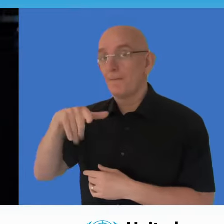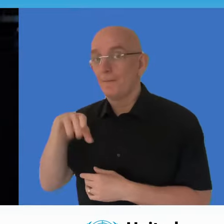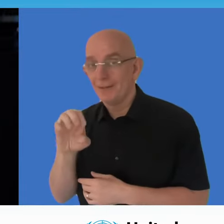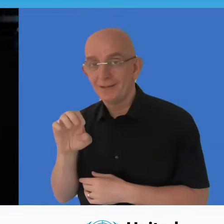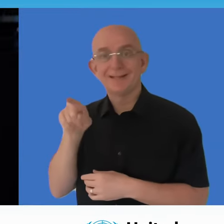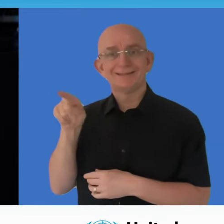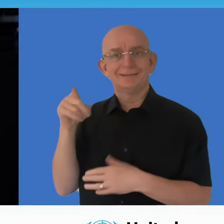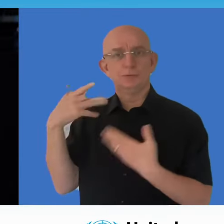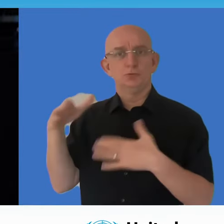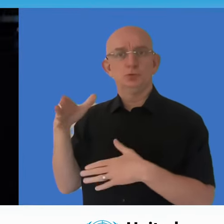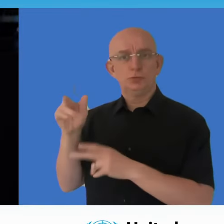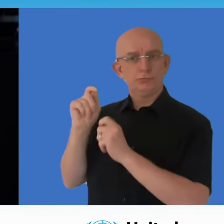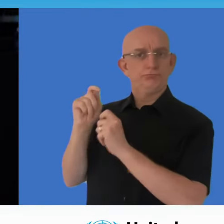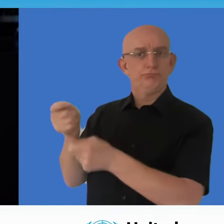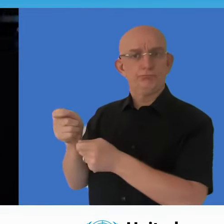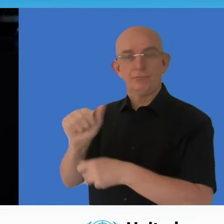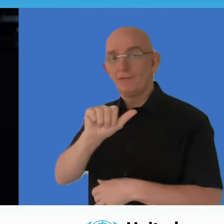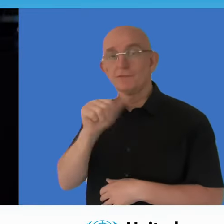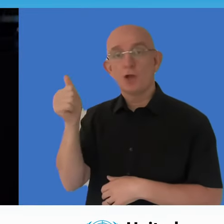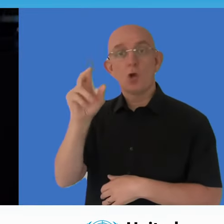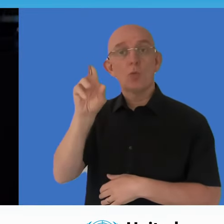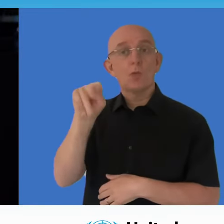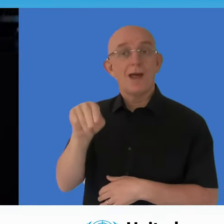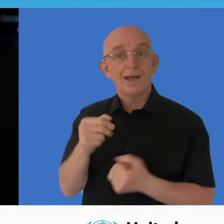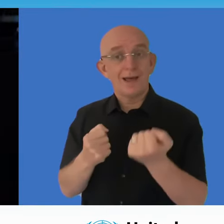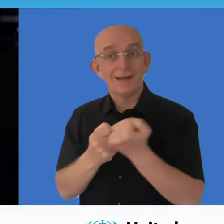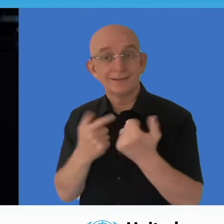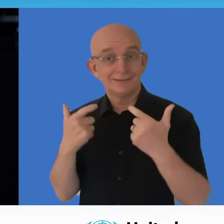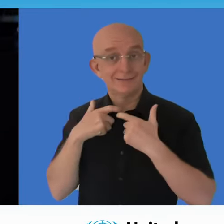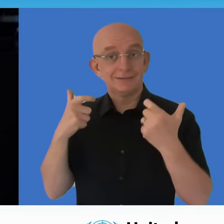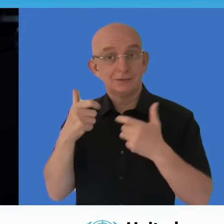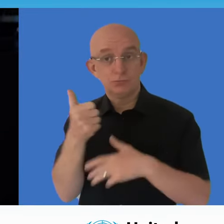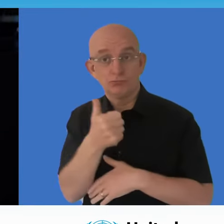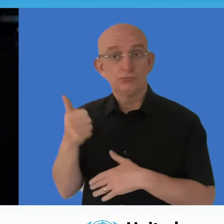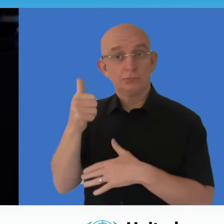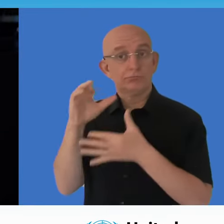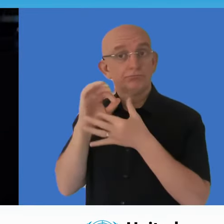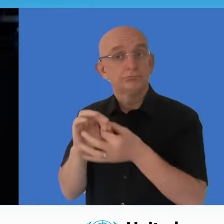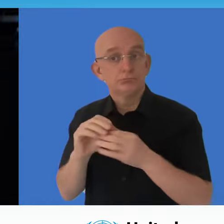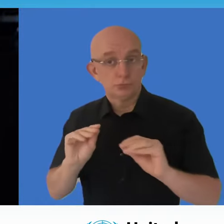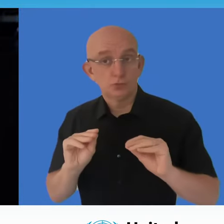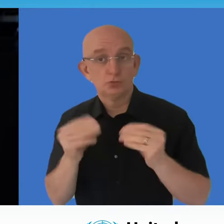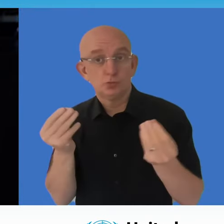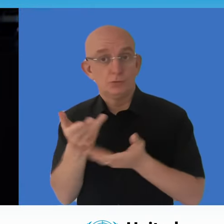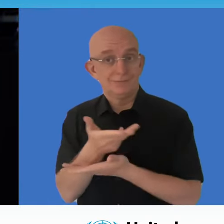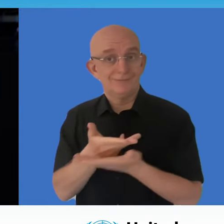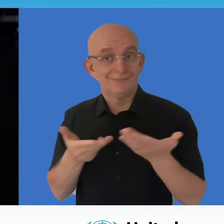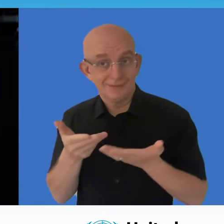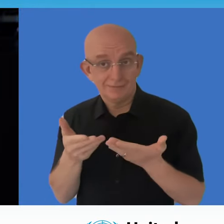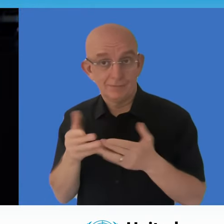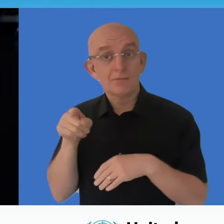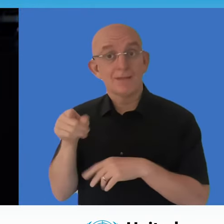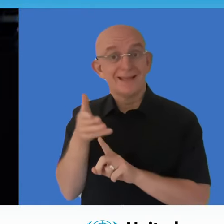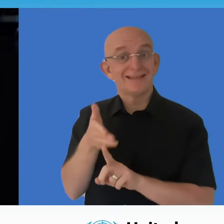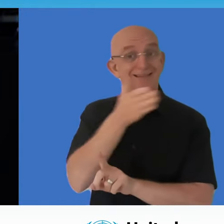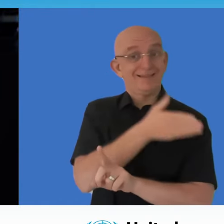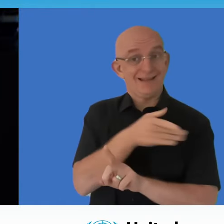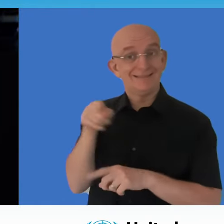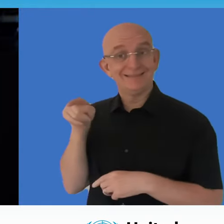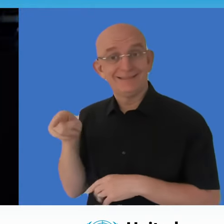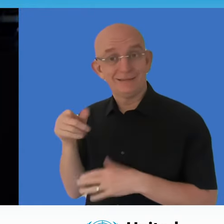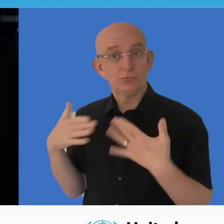Youth Affairs last year. Before that, he served as the Director General of the National Youth Institute of Uruguay. He